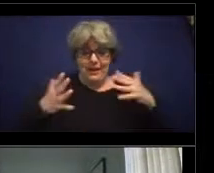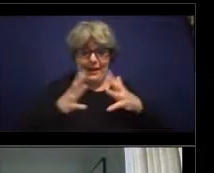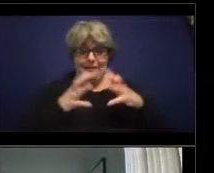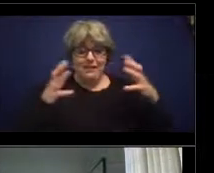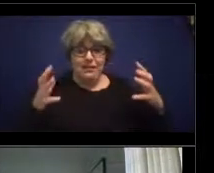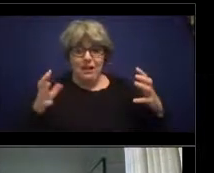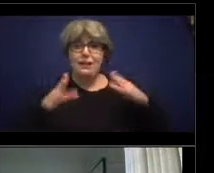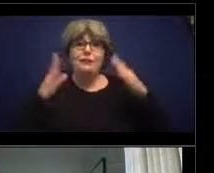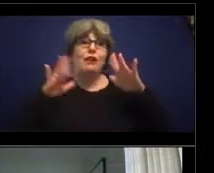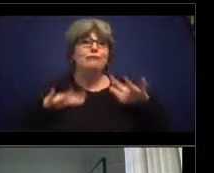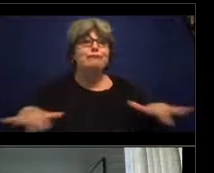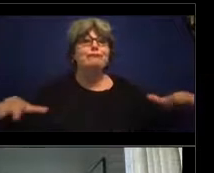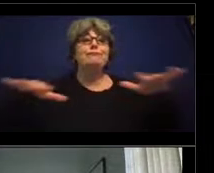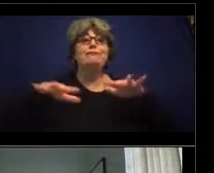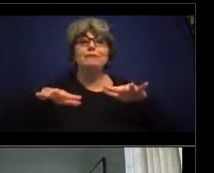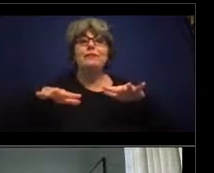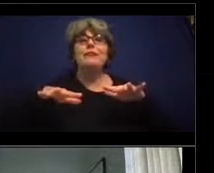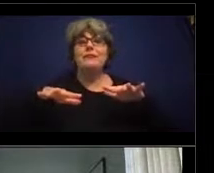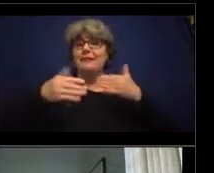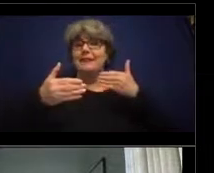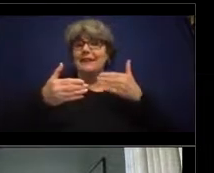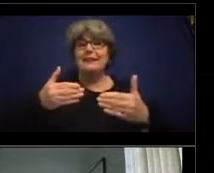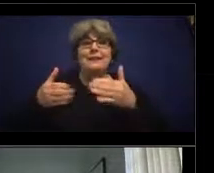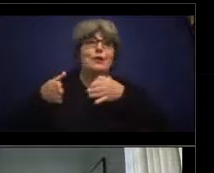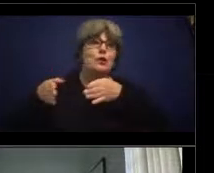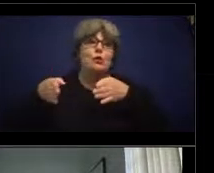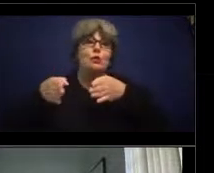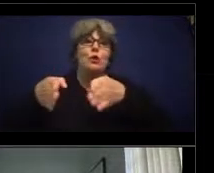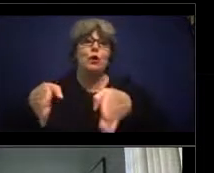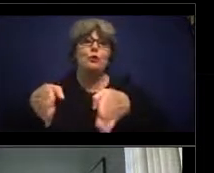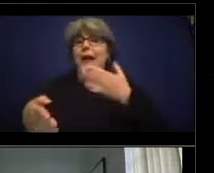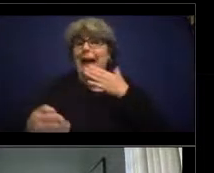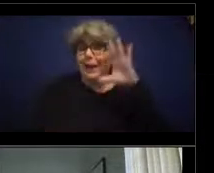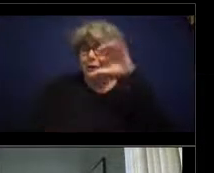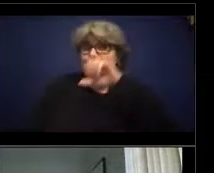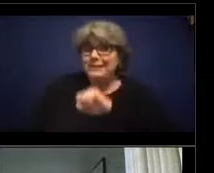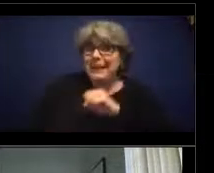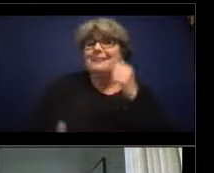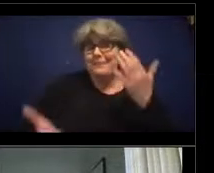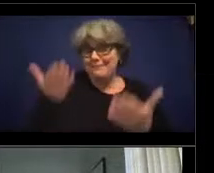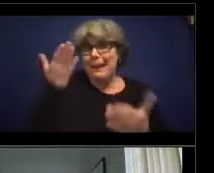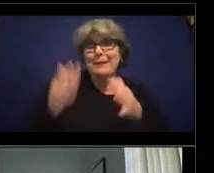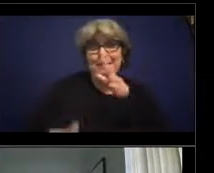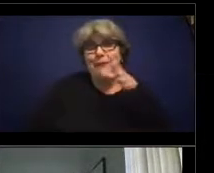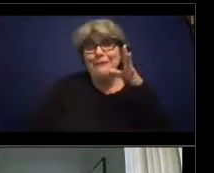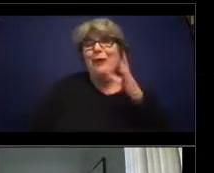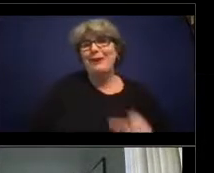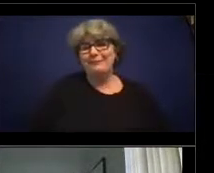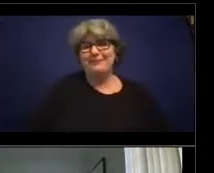open fields that pass next to roads, but it is a good guess that it might be a farm.